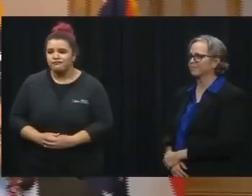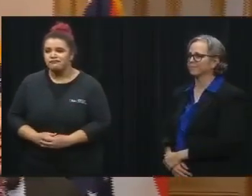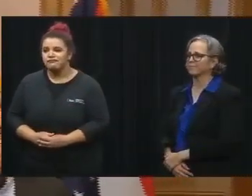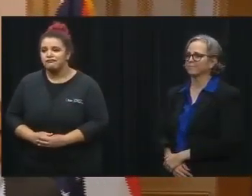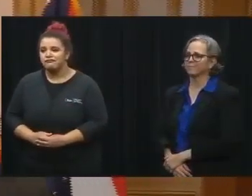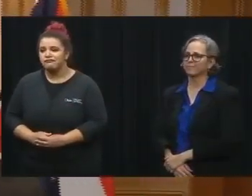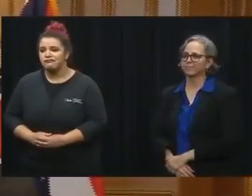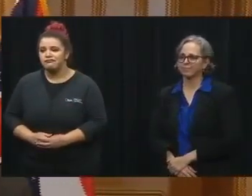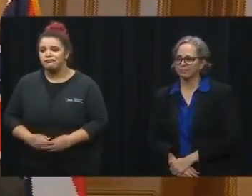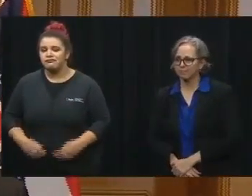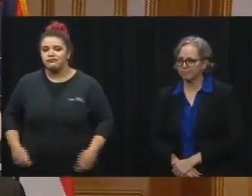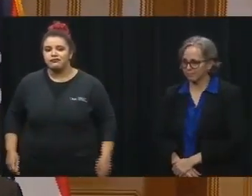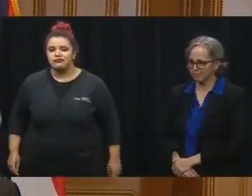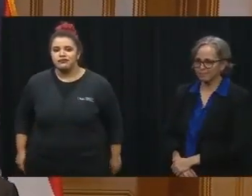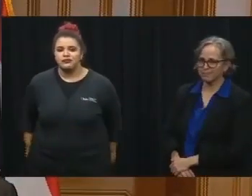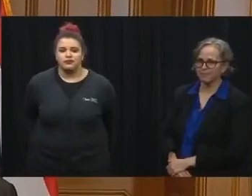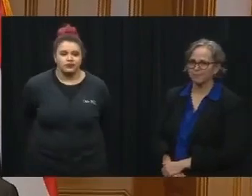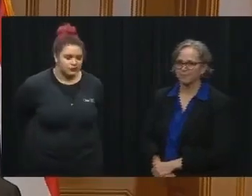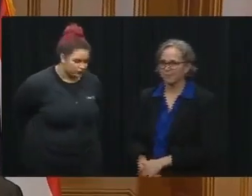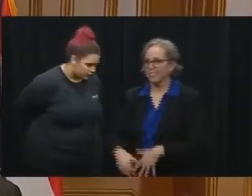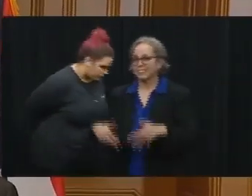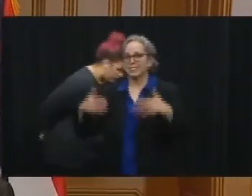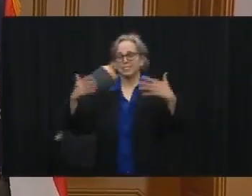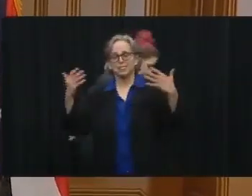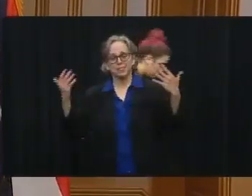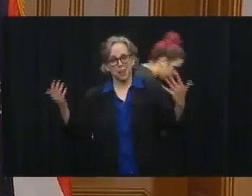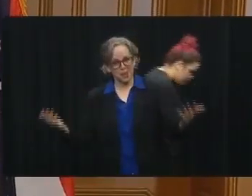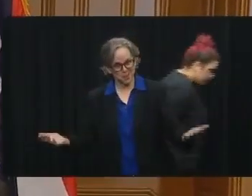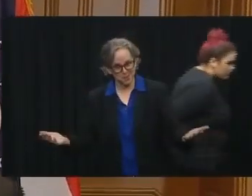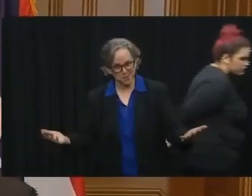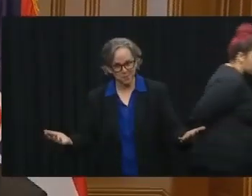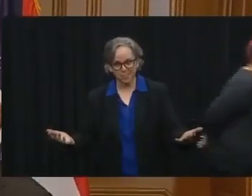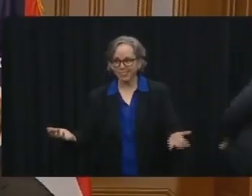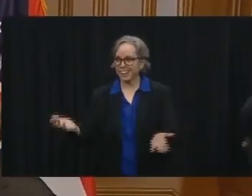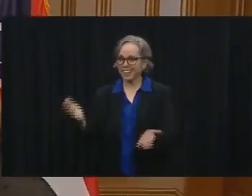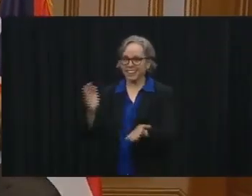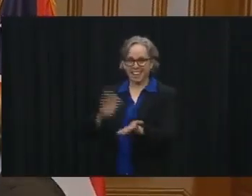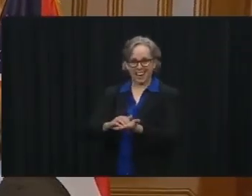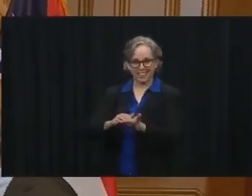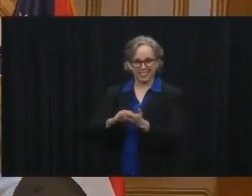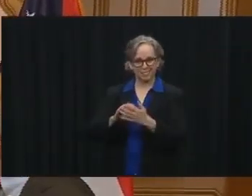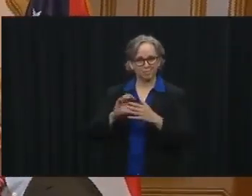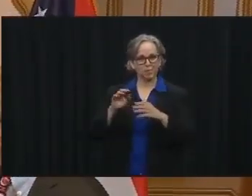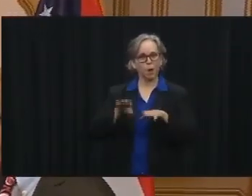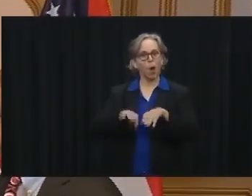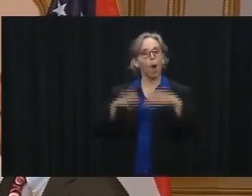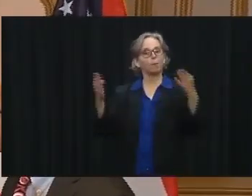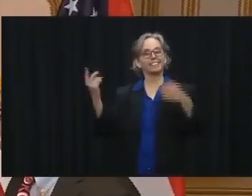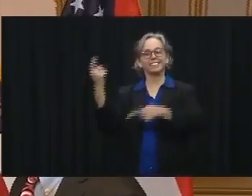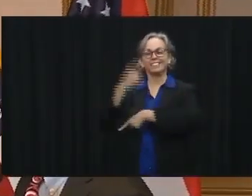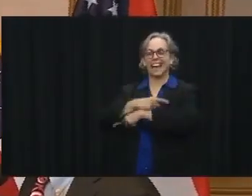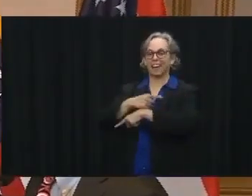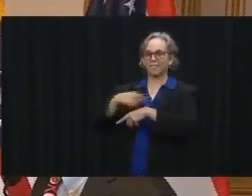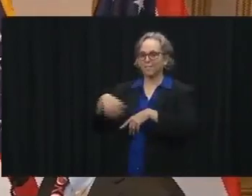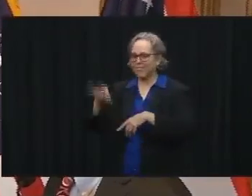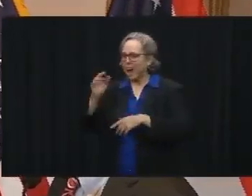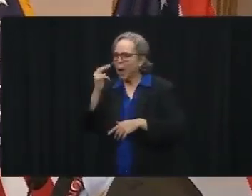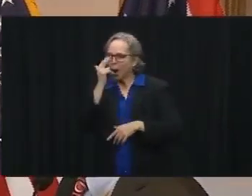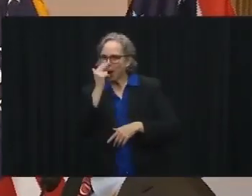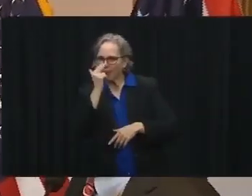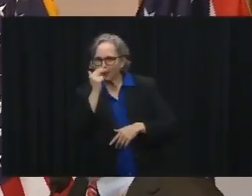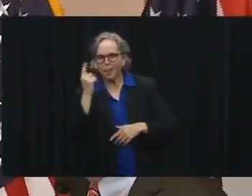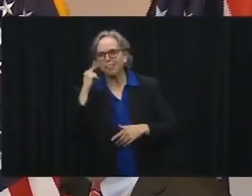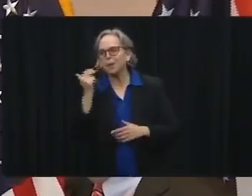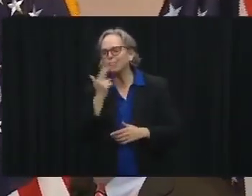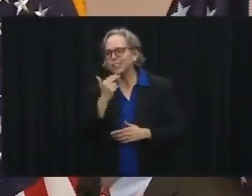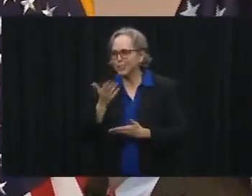Well, in the spirit of opening day, we came across a cartoon which we'd like to show. Thought it was kind of cute. Happy opening